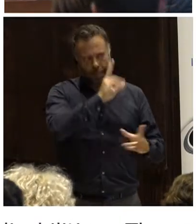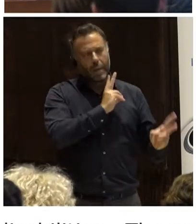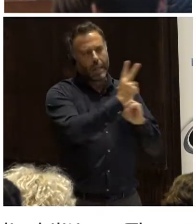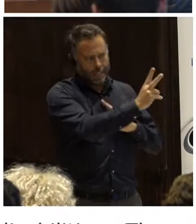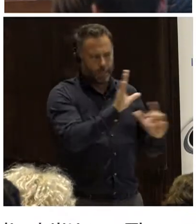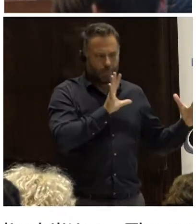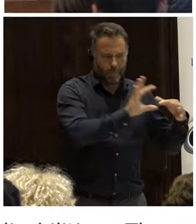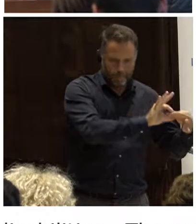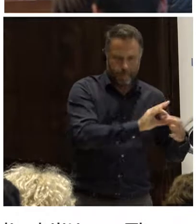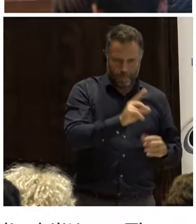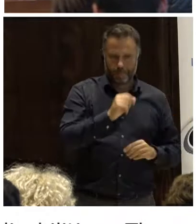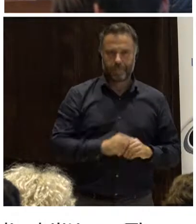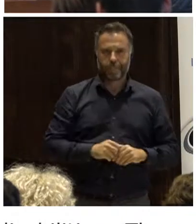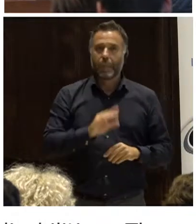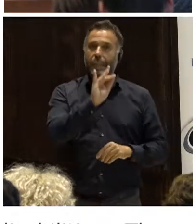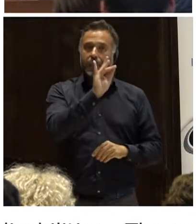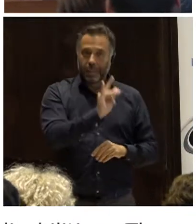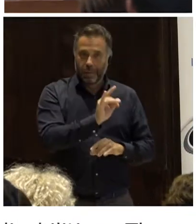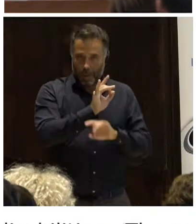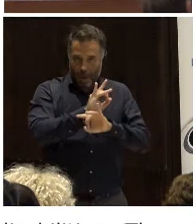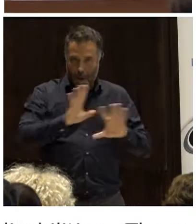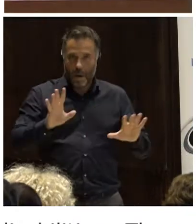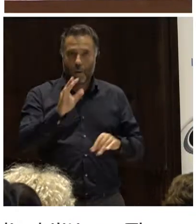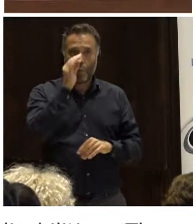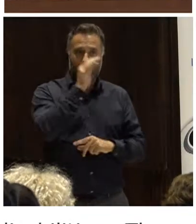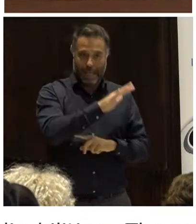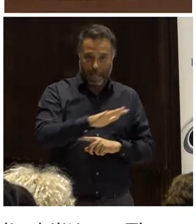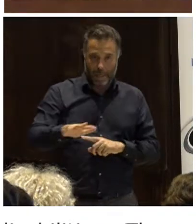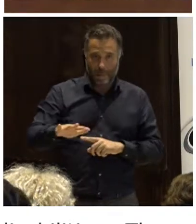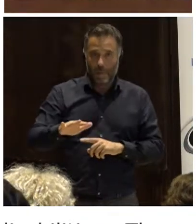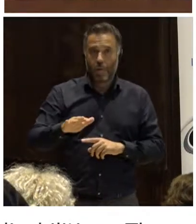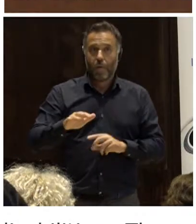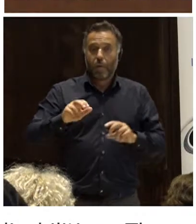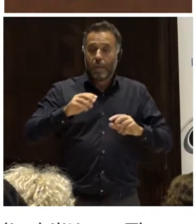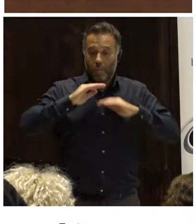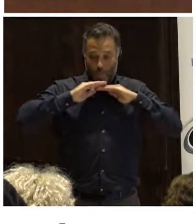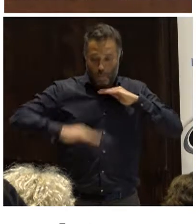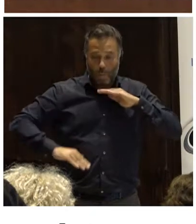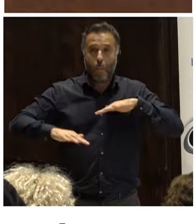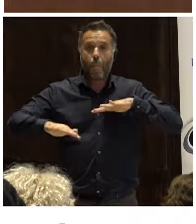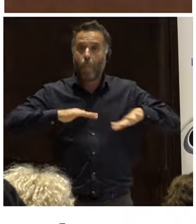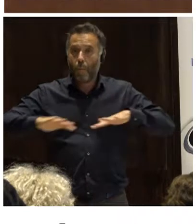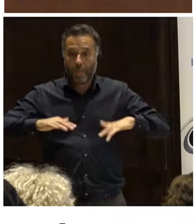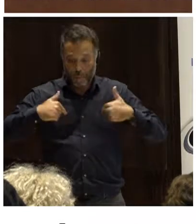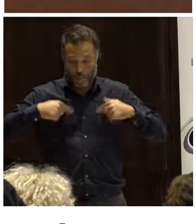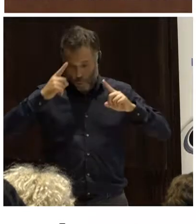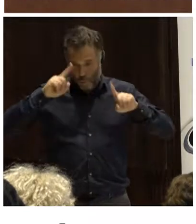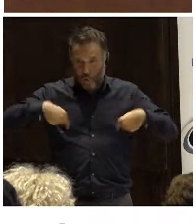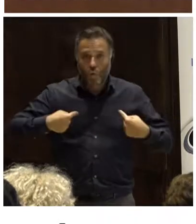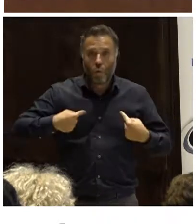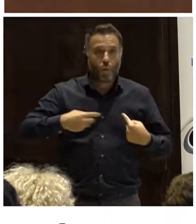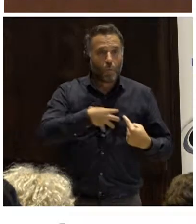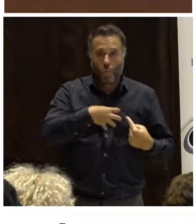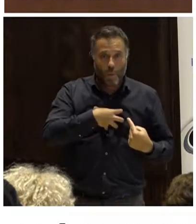Of course, if a child cannot move by himself or herself, many kinds of